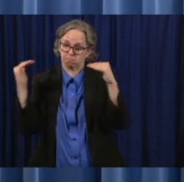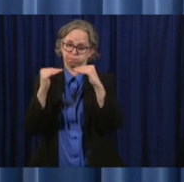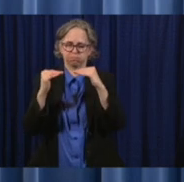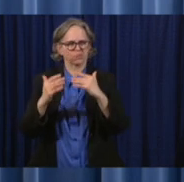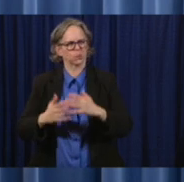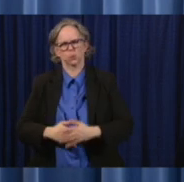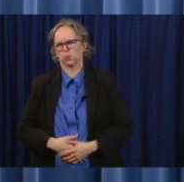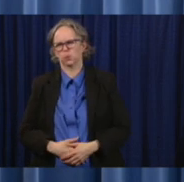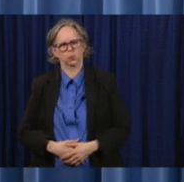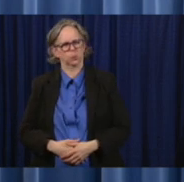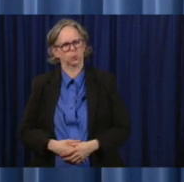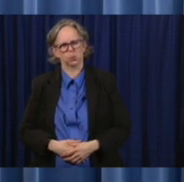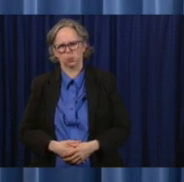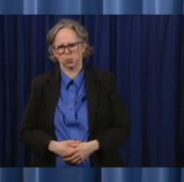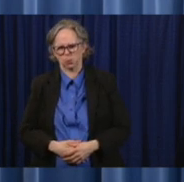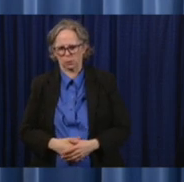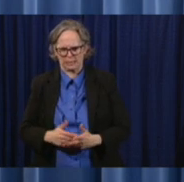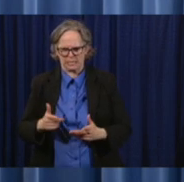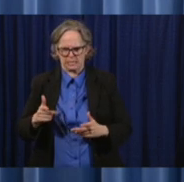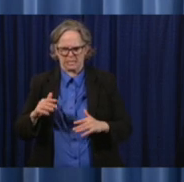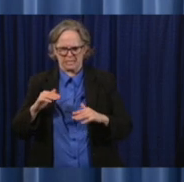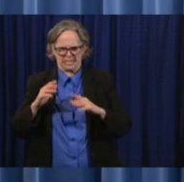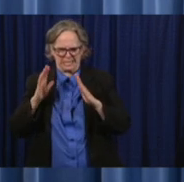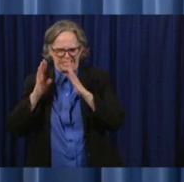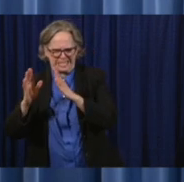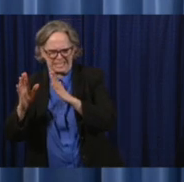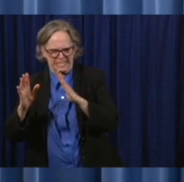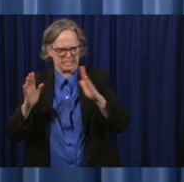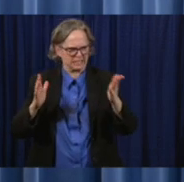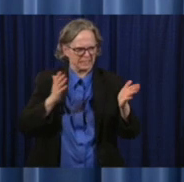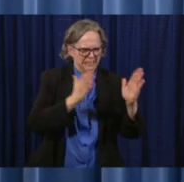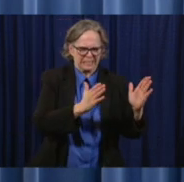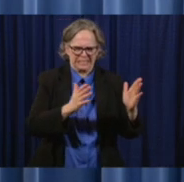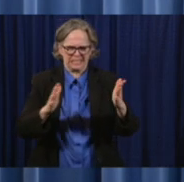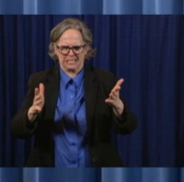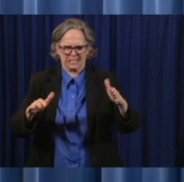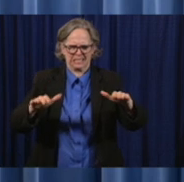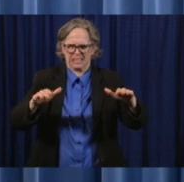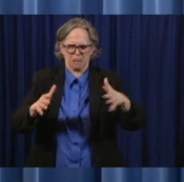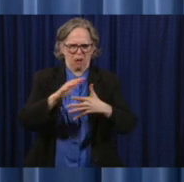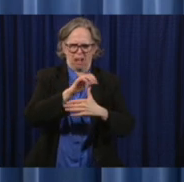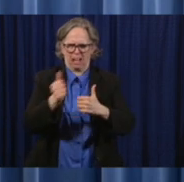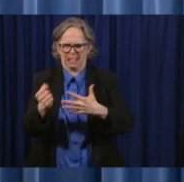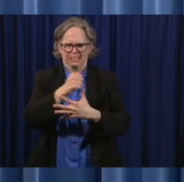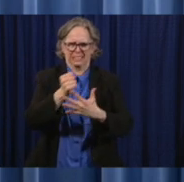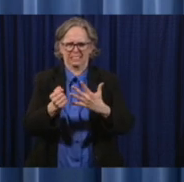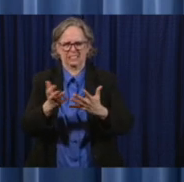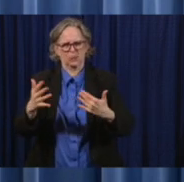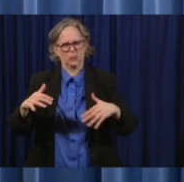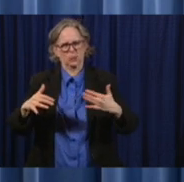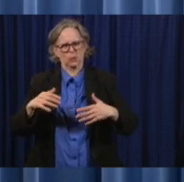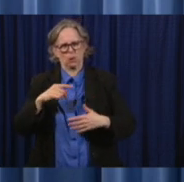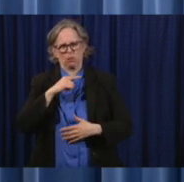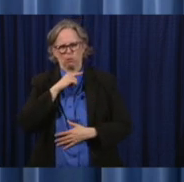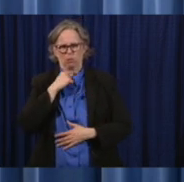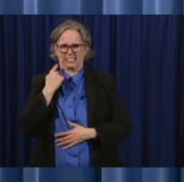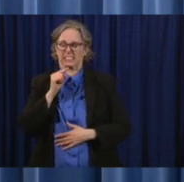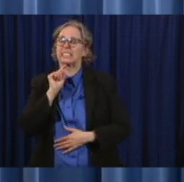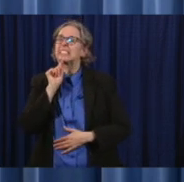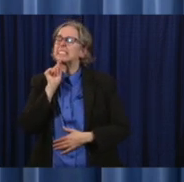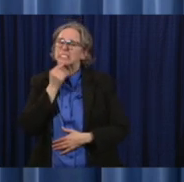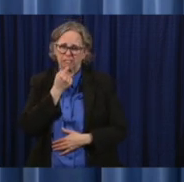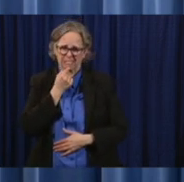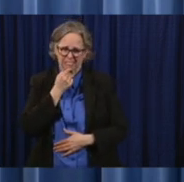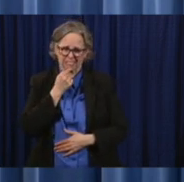We do not underestimate the risk. And so that is why every single day, and I'm